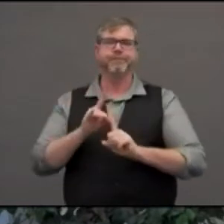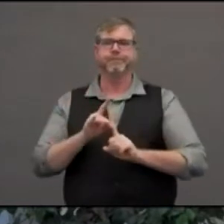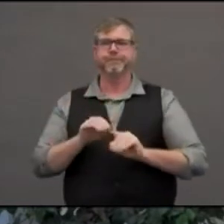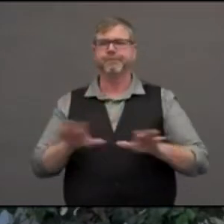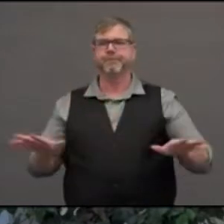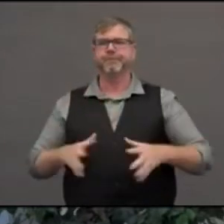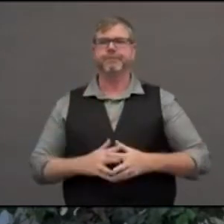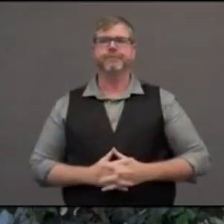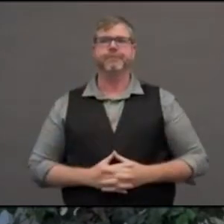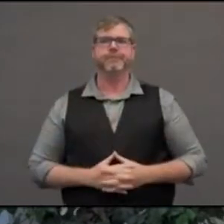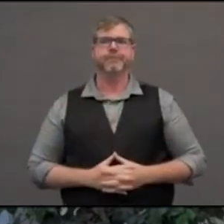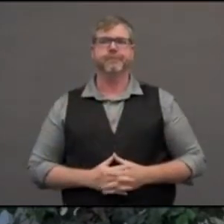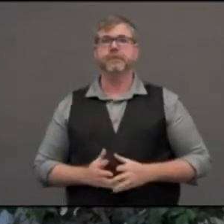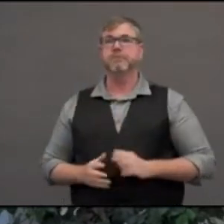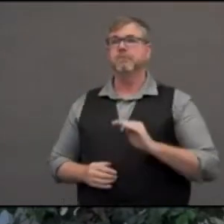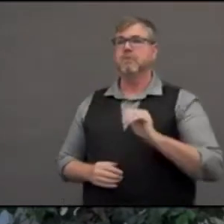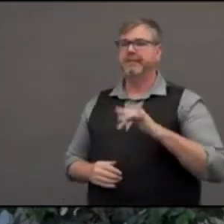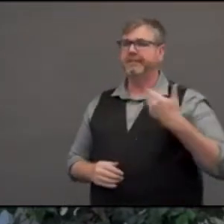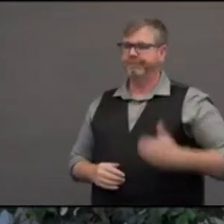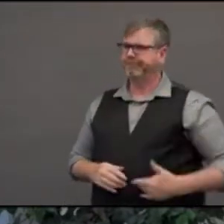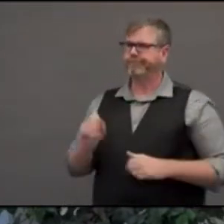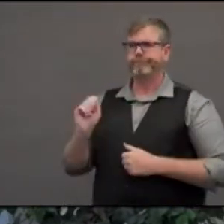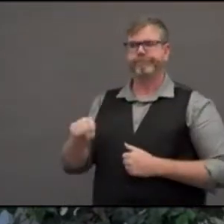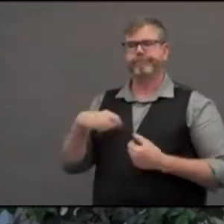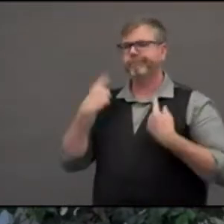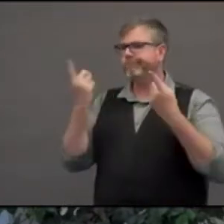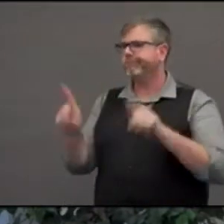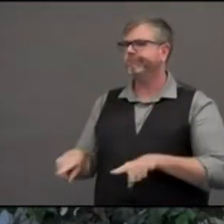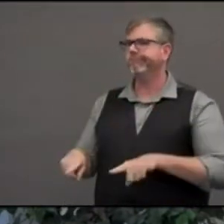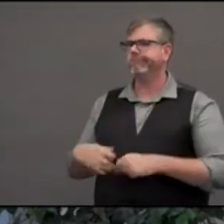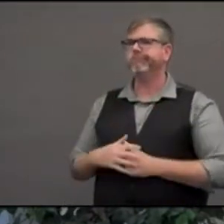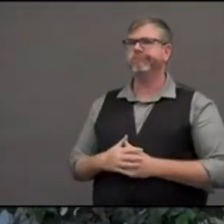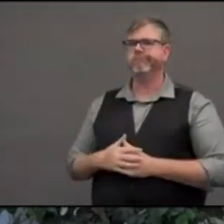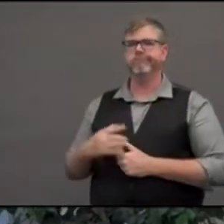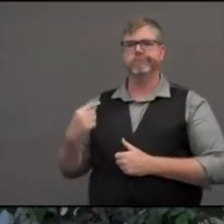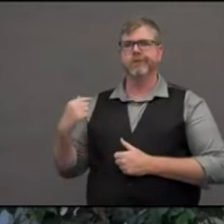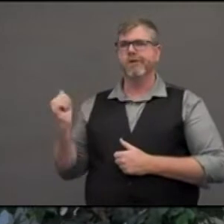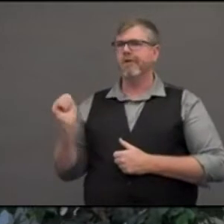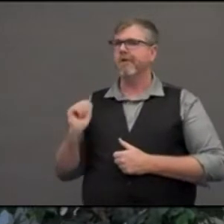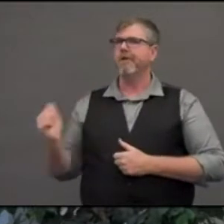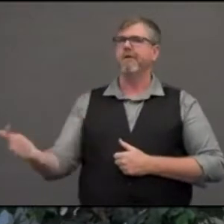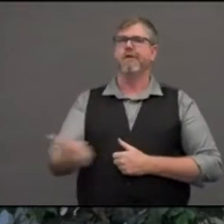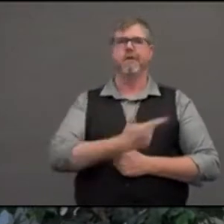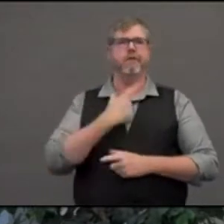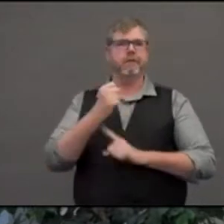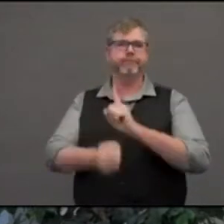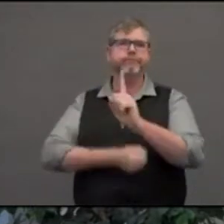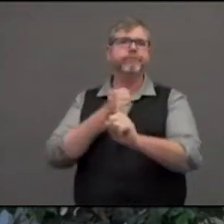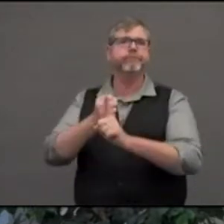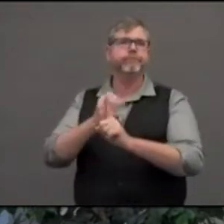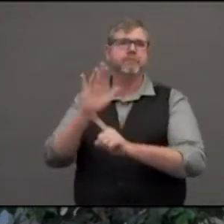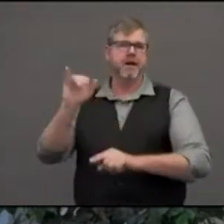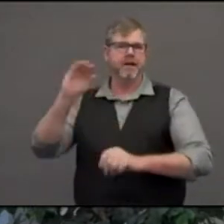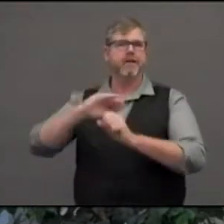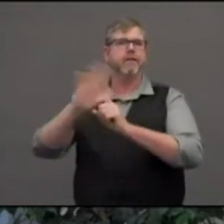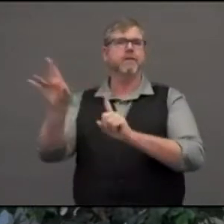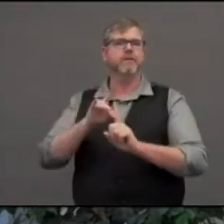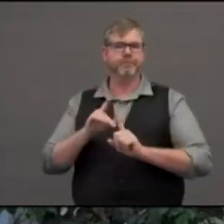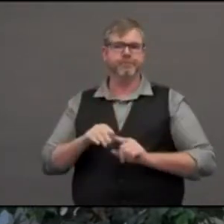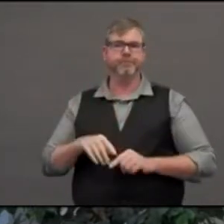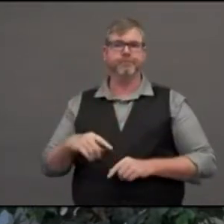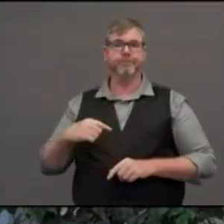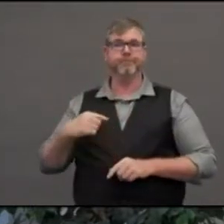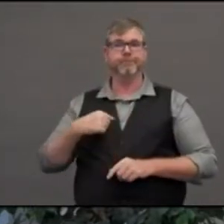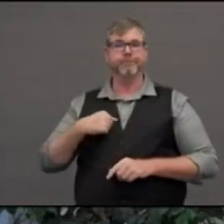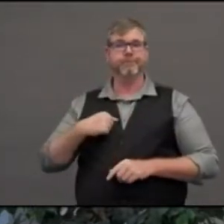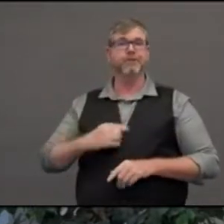Yeah, I totally agree. I mean, we're all affected. I'm concerned. My family isn't here. I grew up back east, and my dad, who is